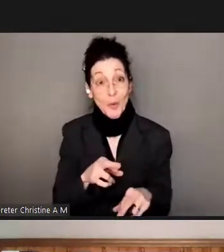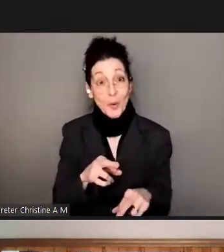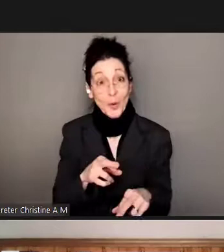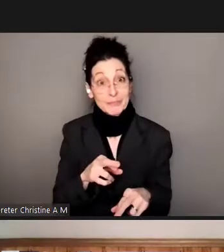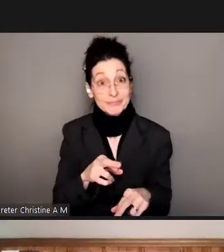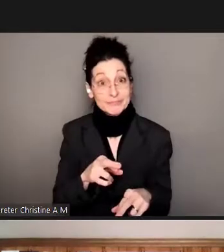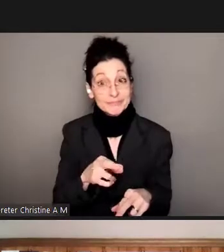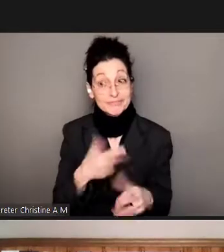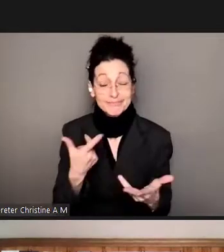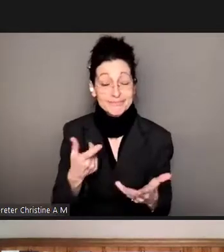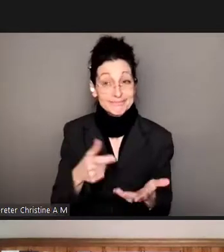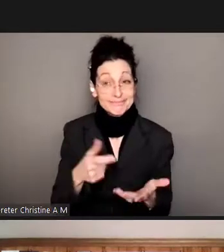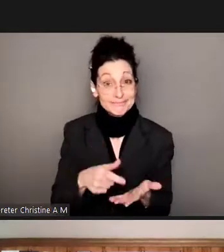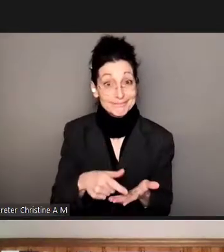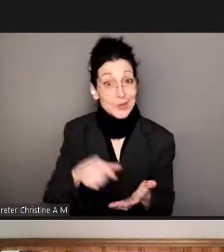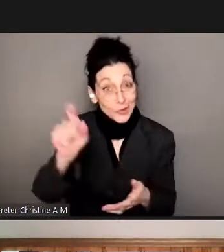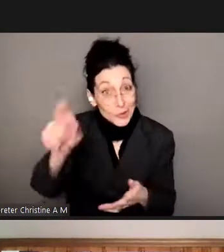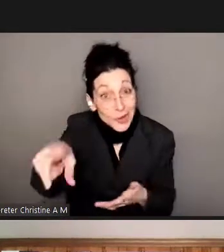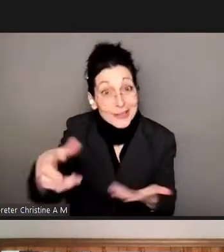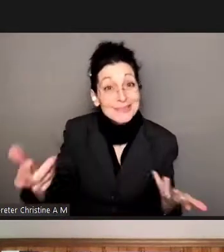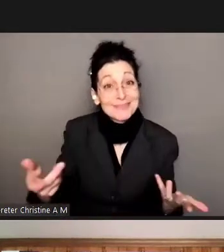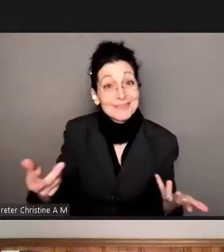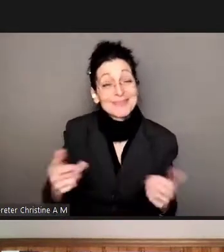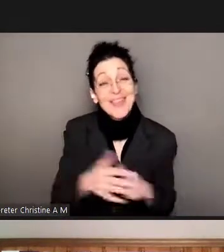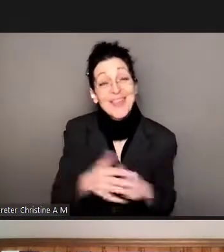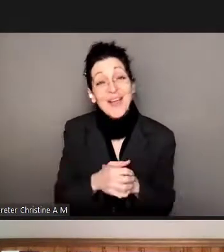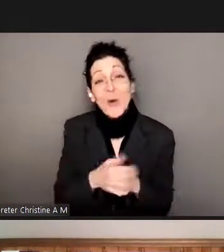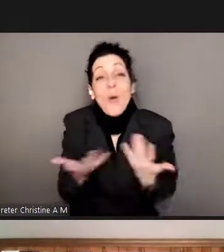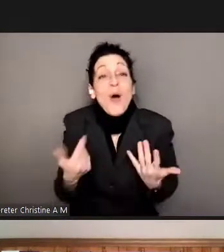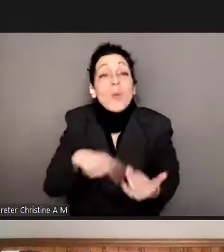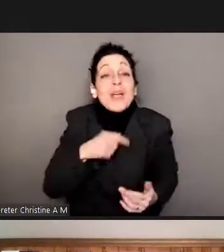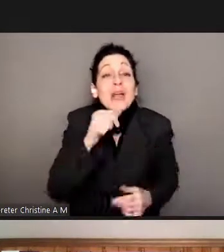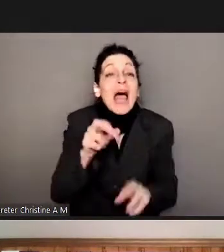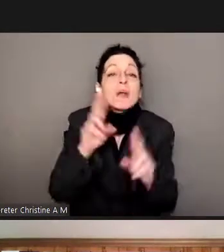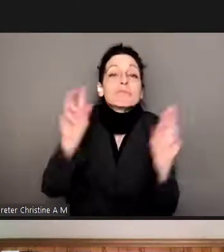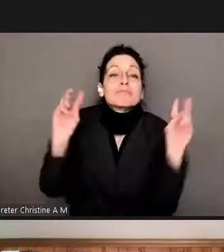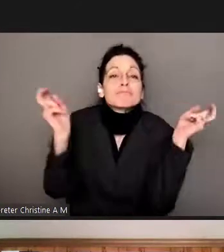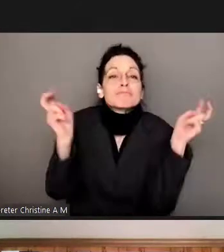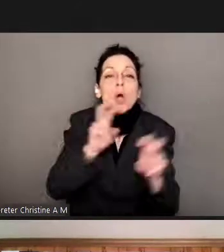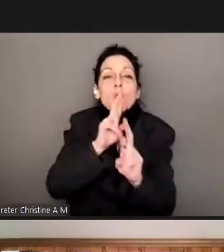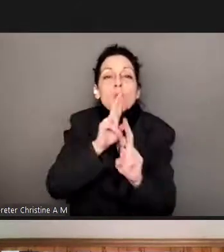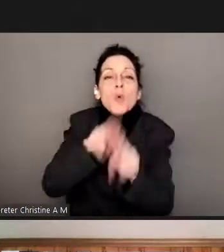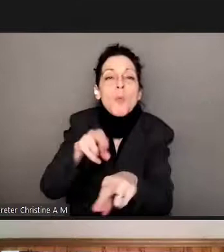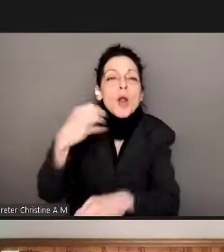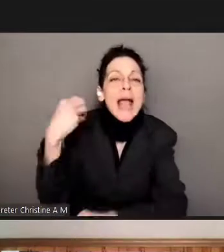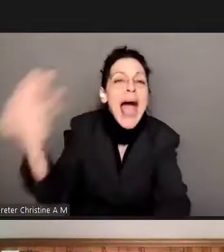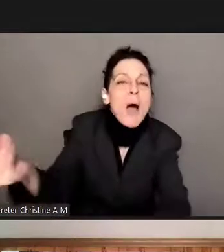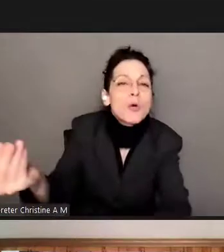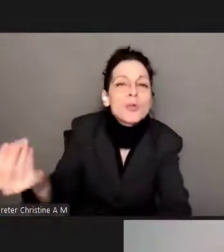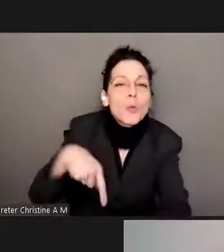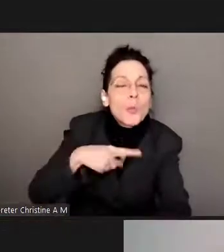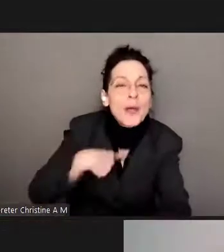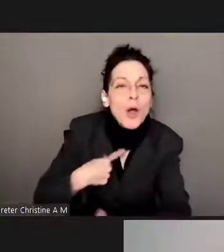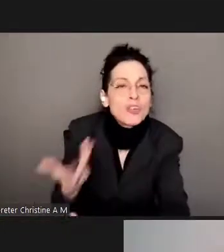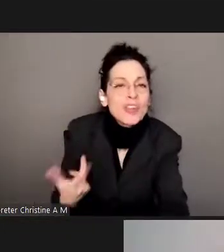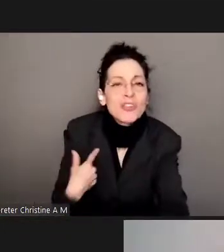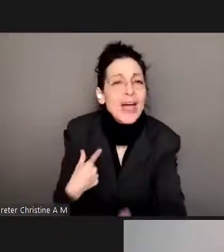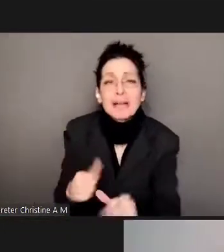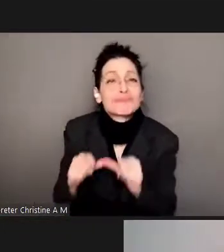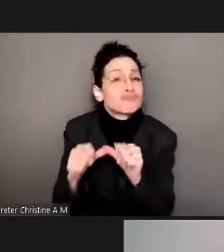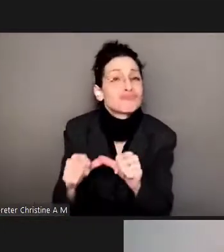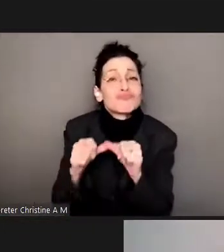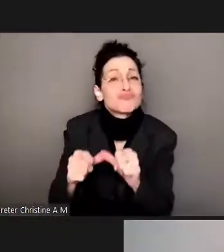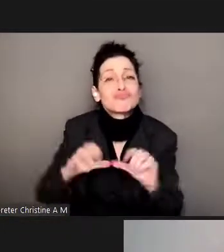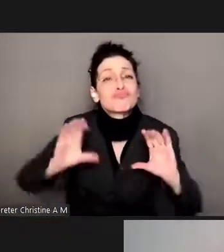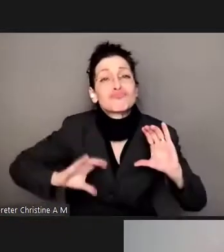today that due to time constraints, we're not reporting out. We are just enjoying the quality of the conversations that we just